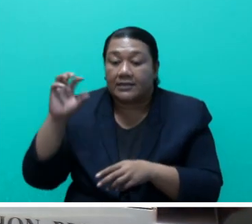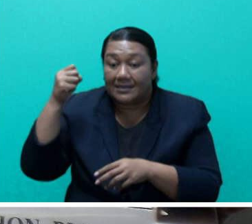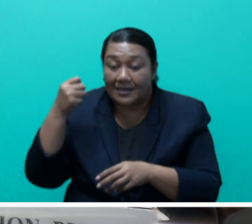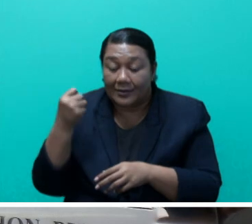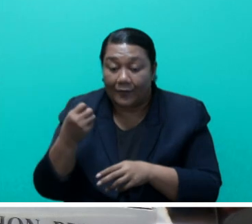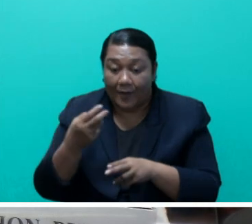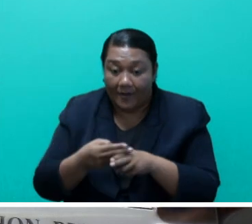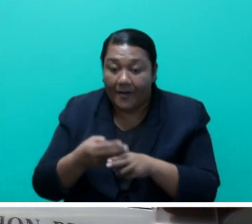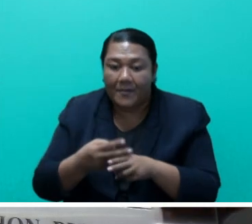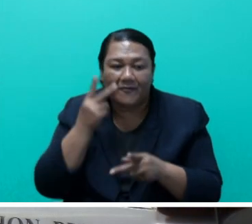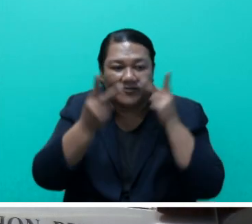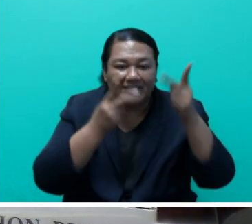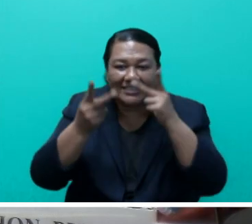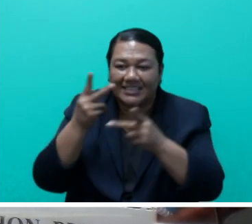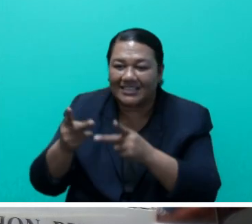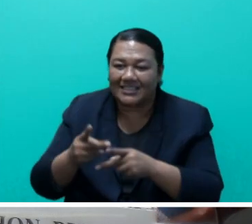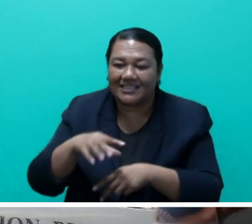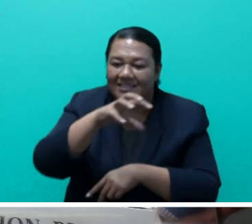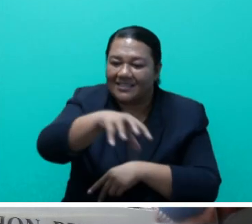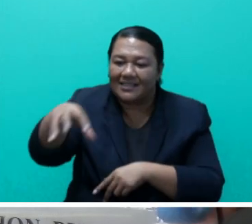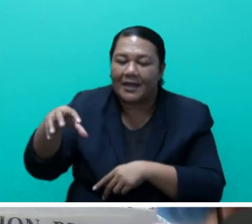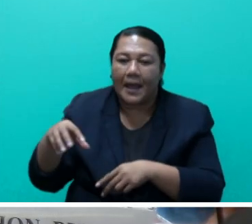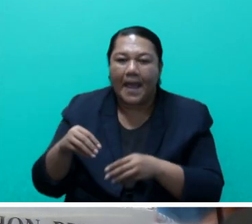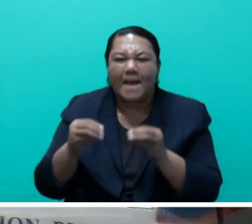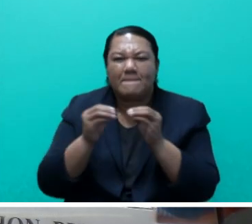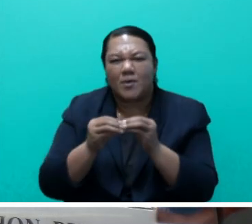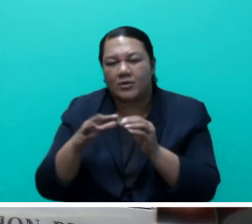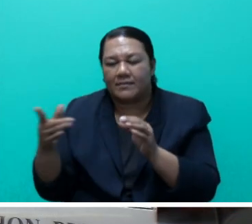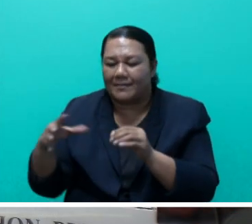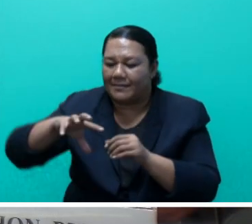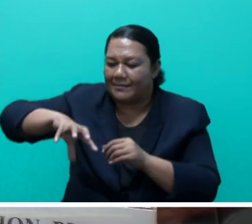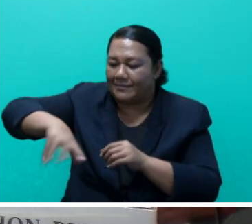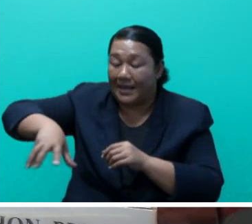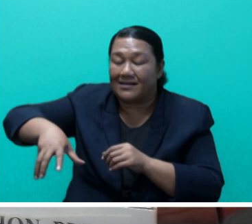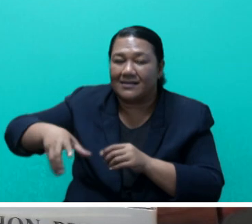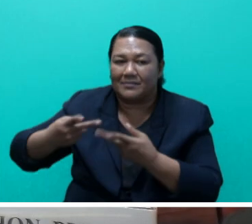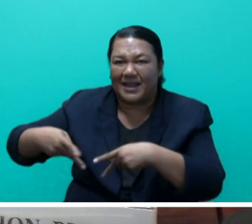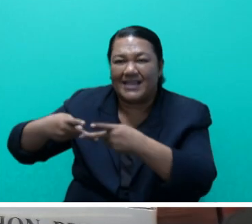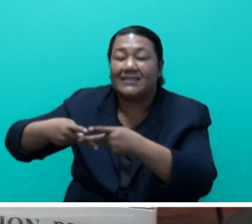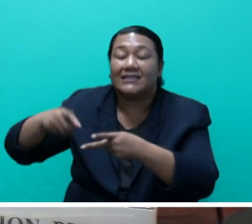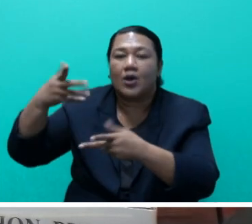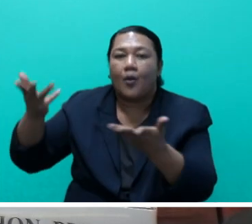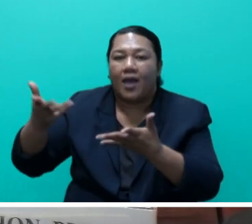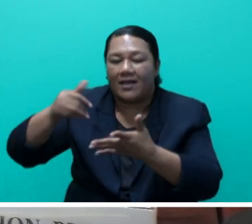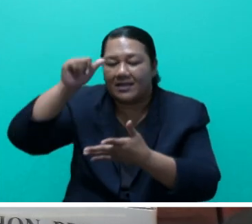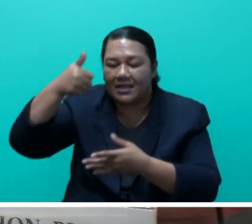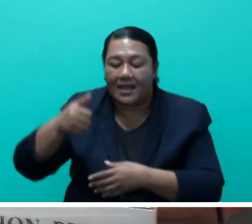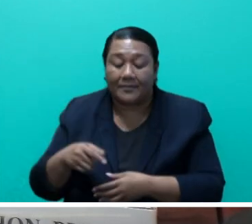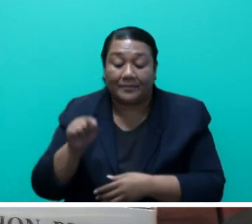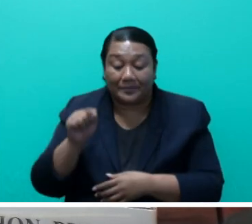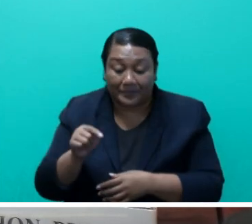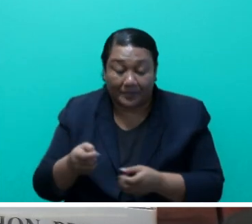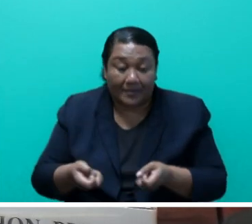their farms in the state of Uttar Pradesh. Mr. Speaker, as highlighted, the objective of the program was to provide